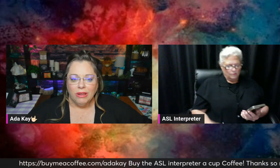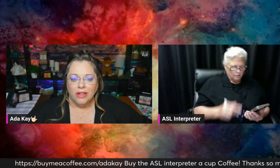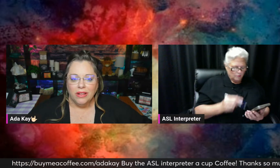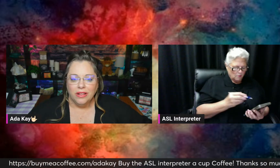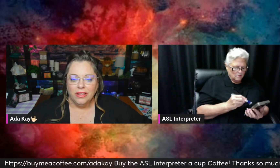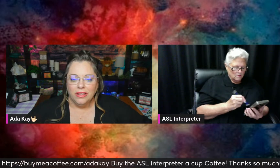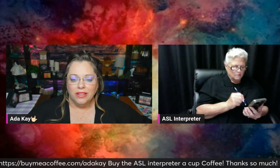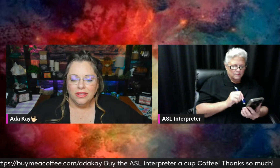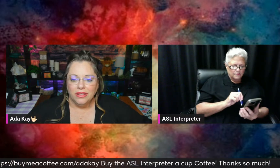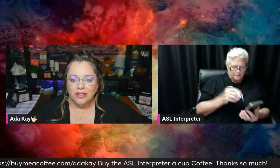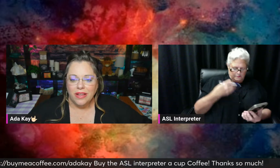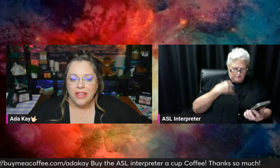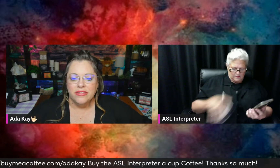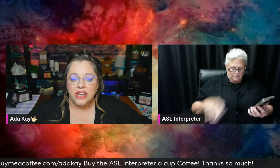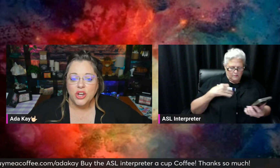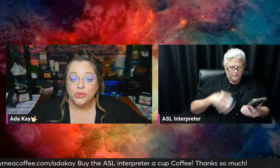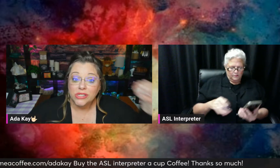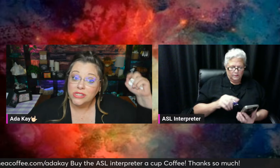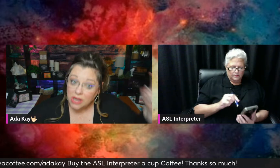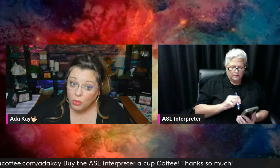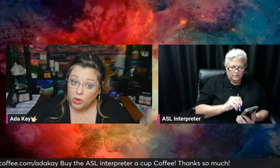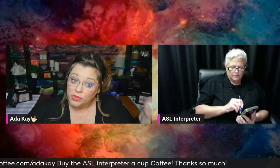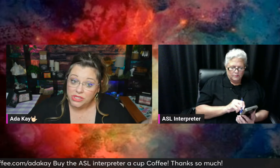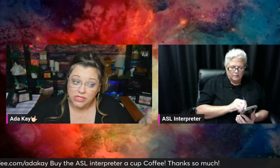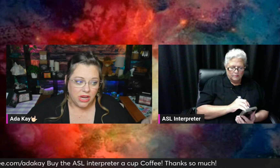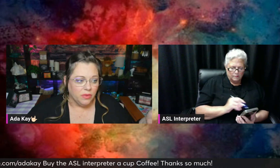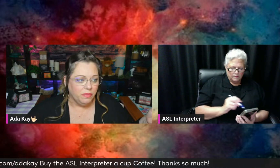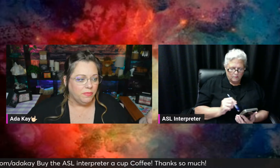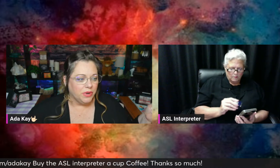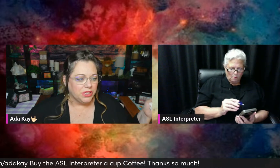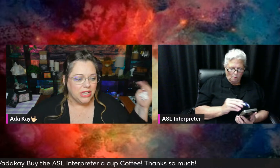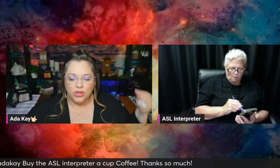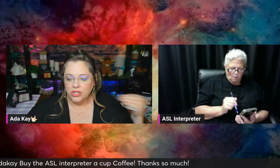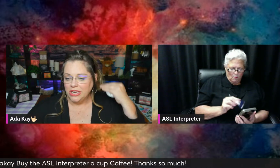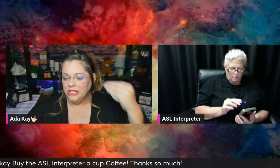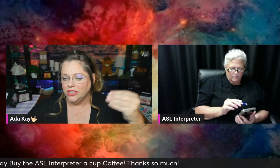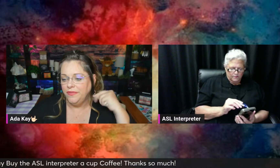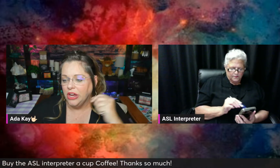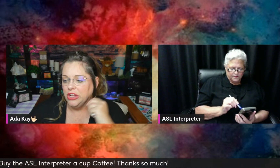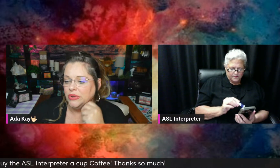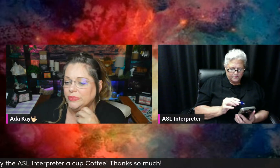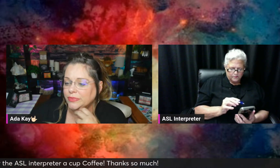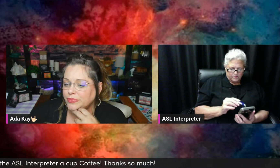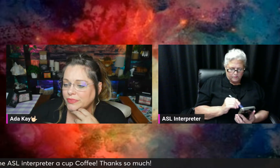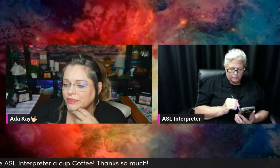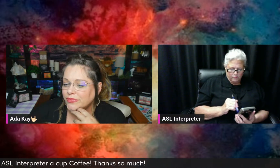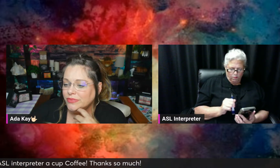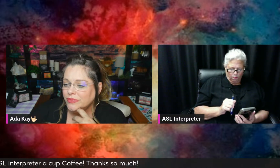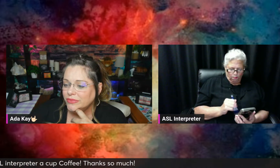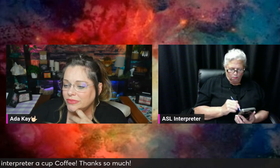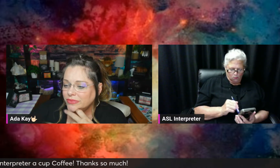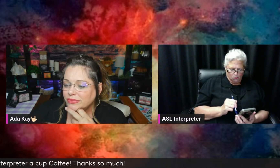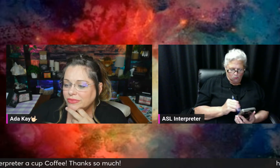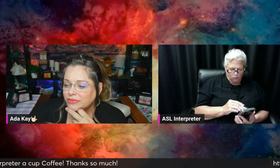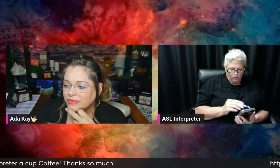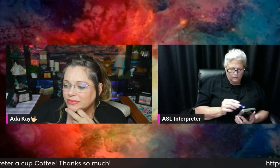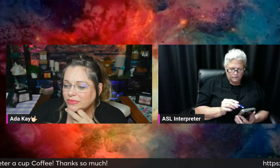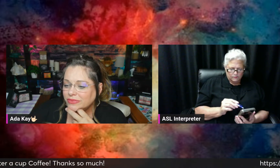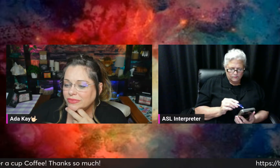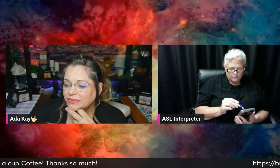traumatic experience that they're going through at the time. Someone was there, but they couldn't identify you. Right.